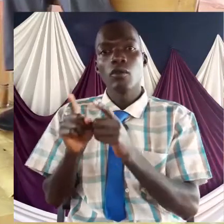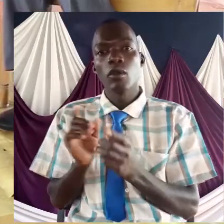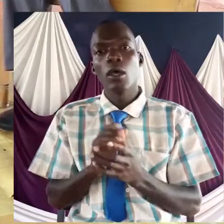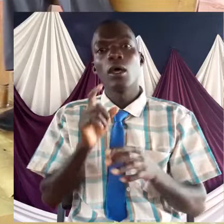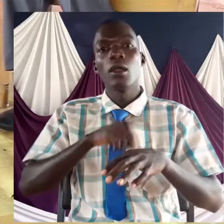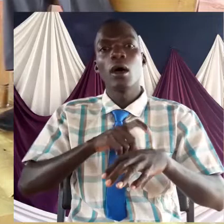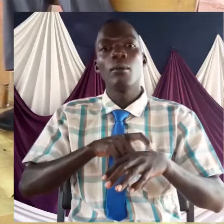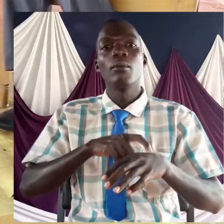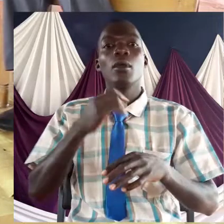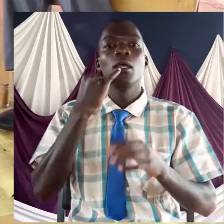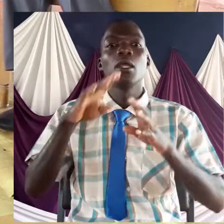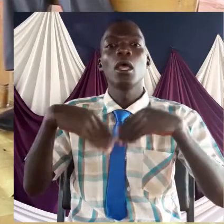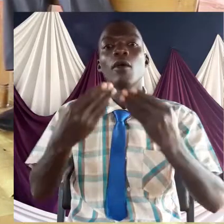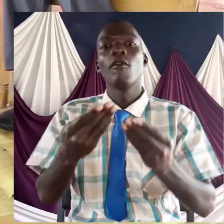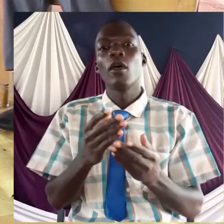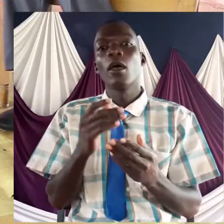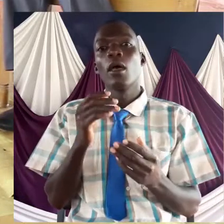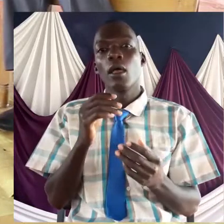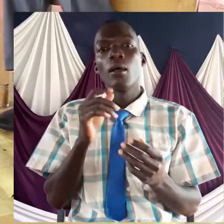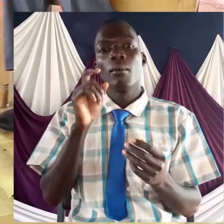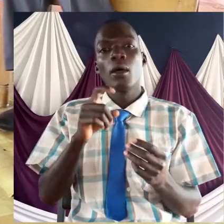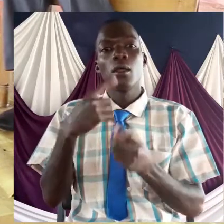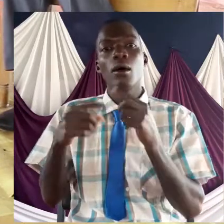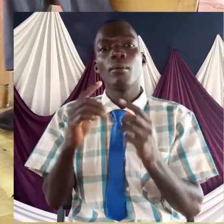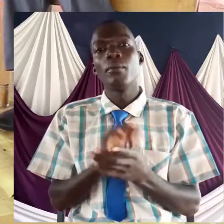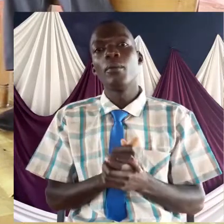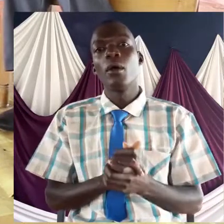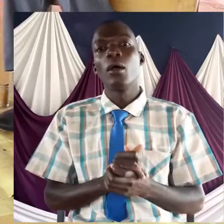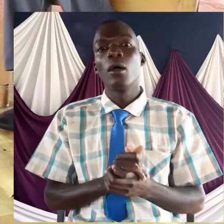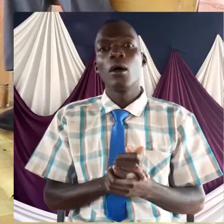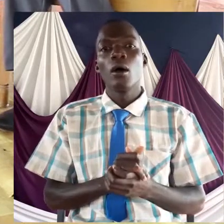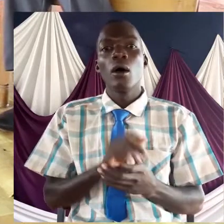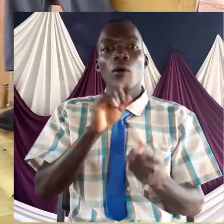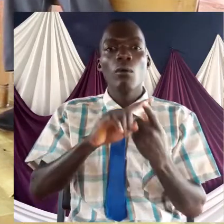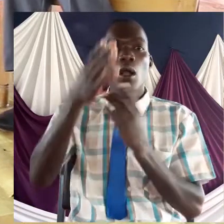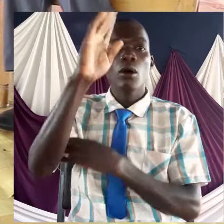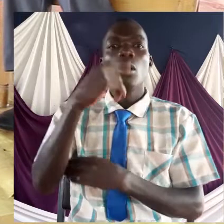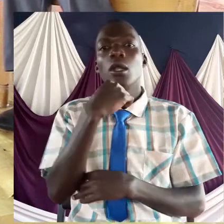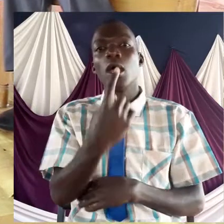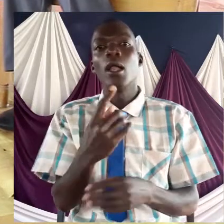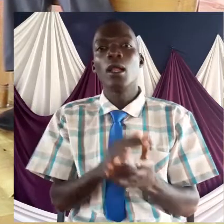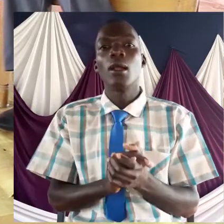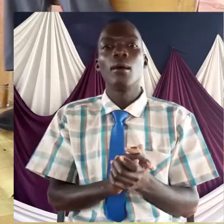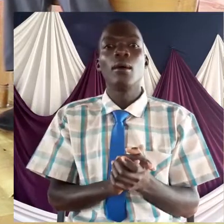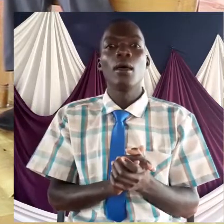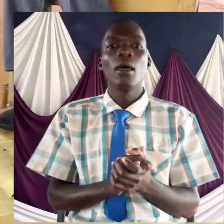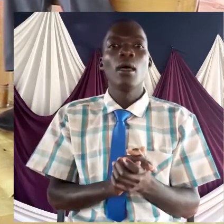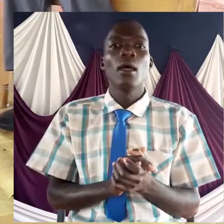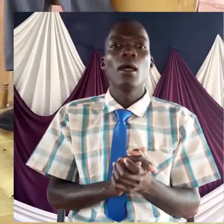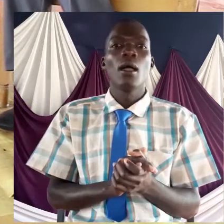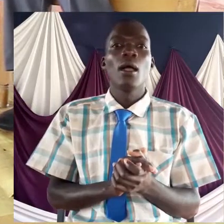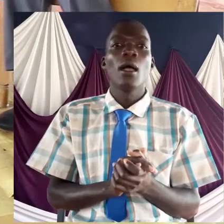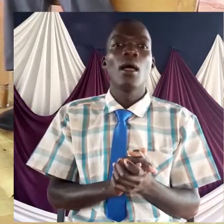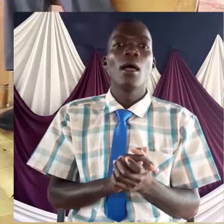the timings are given, mm-hmm, in those numbers. Mm-hmm. So when God tells Ezekiel, you lie on